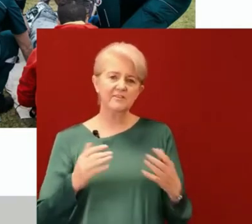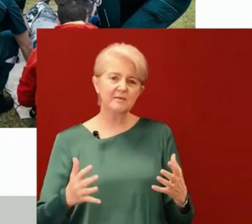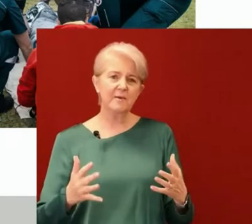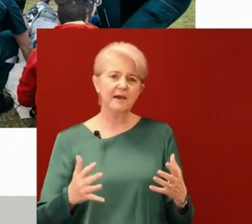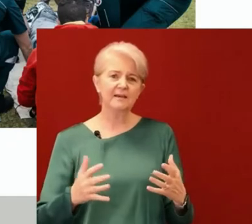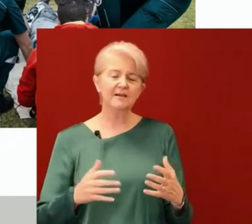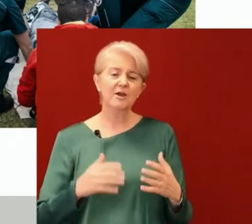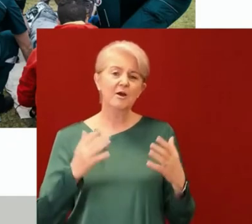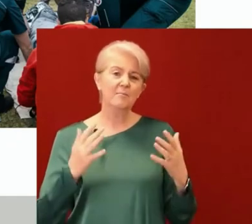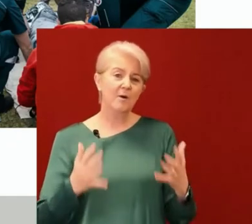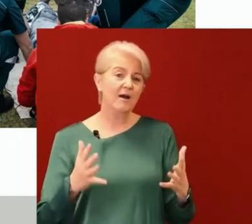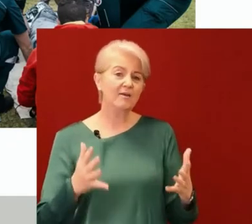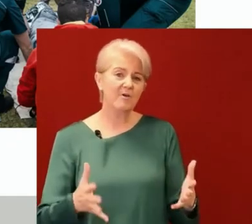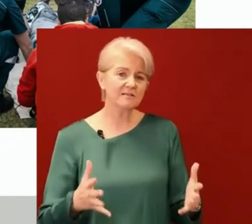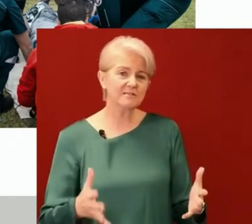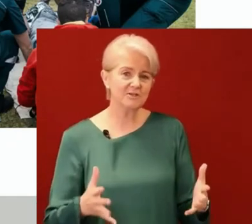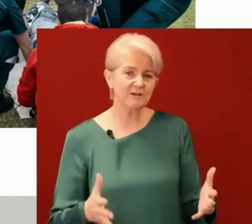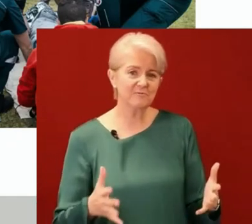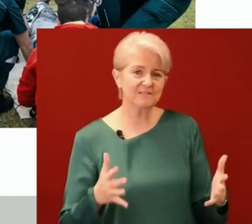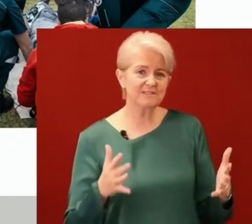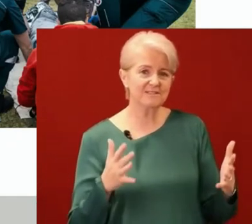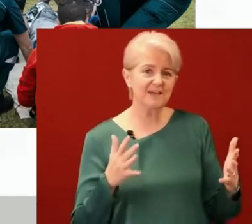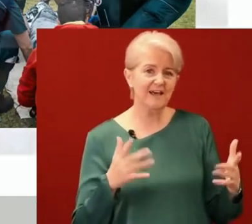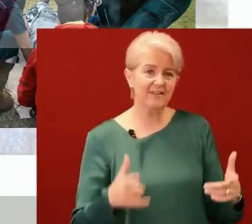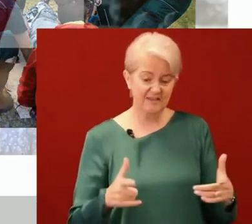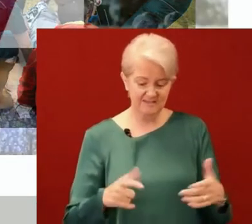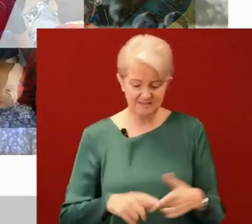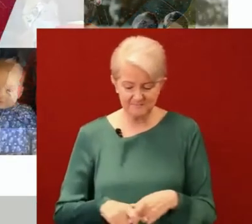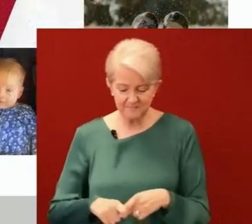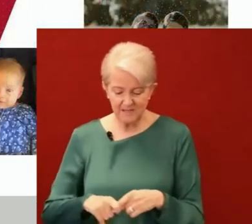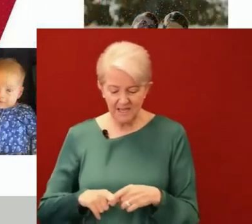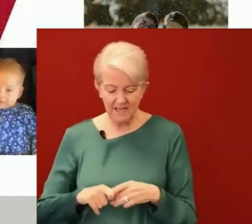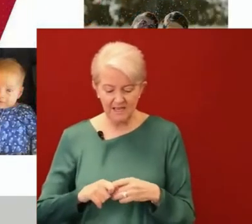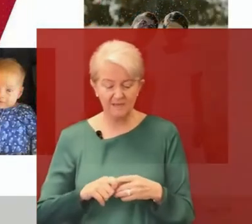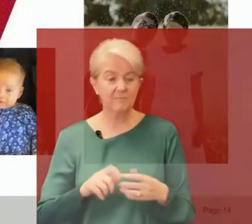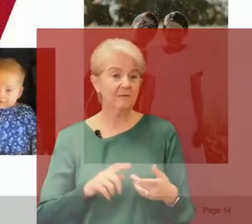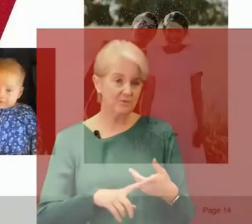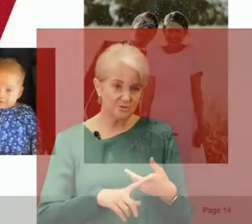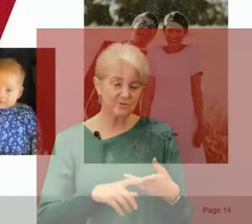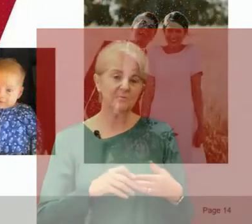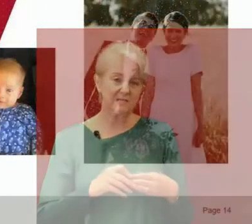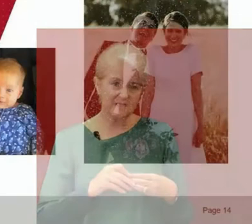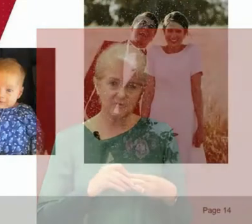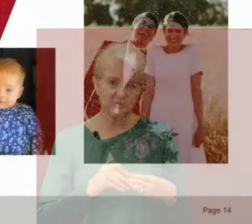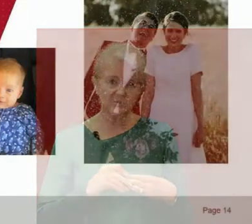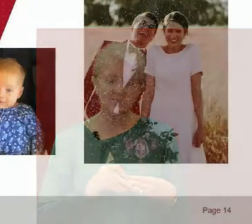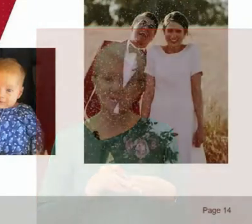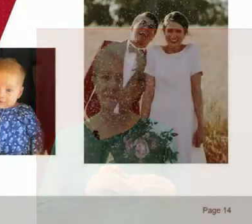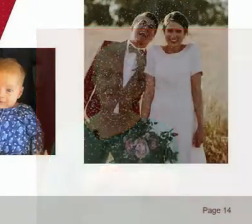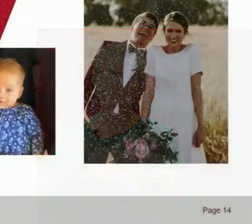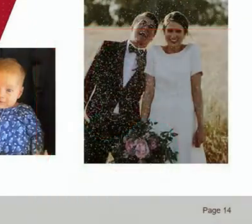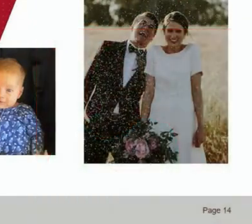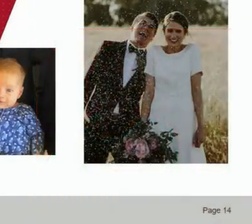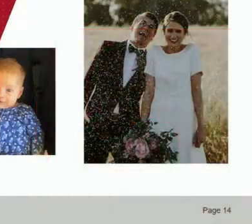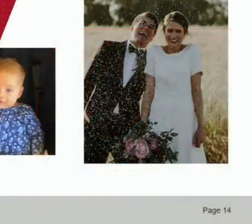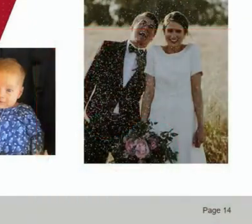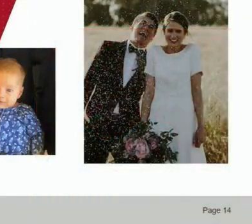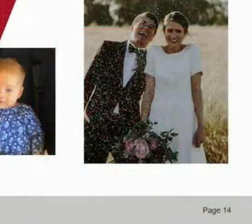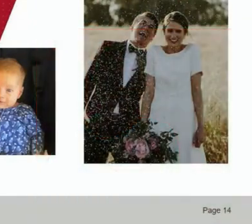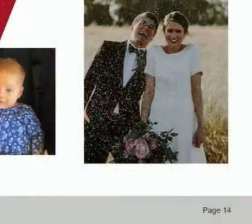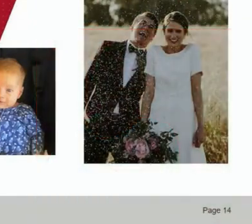if I think about it, my greatest achievements are these. My daughter and my stepdaughters,